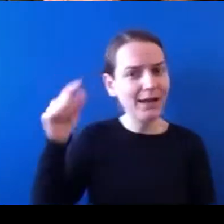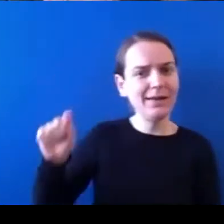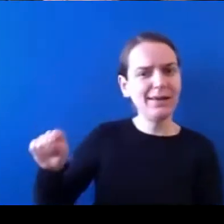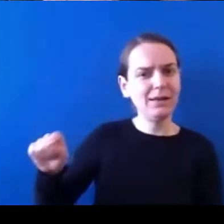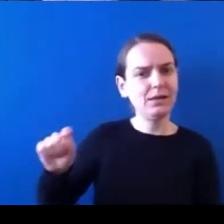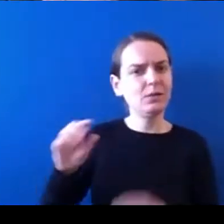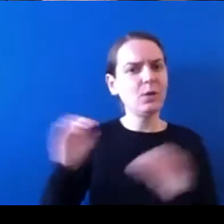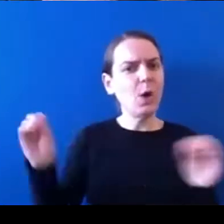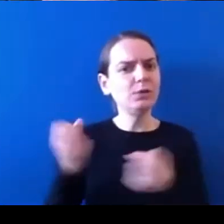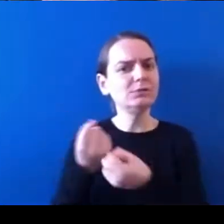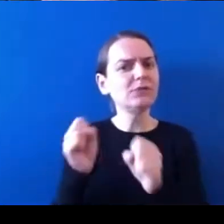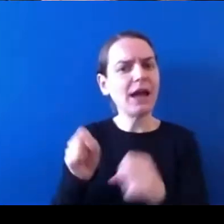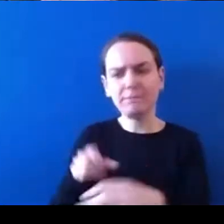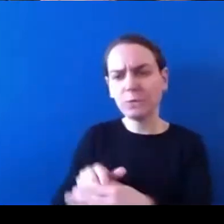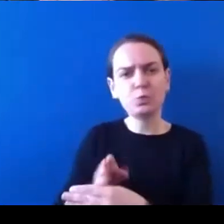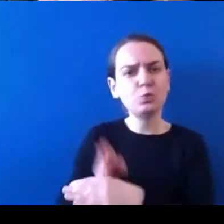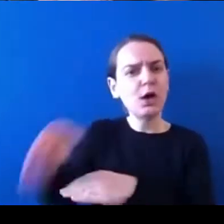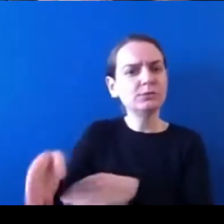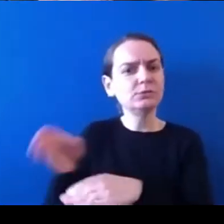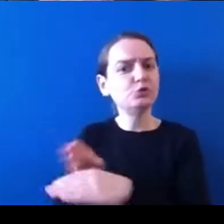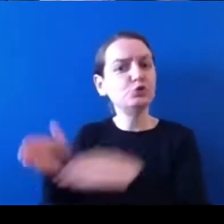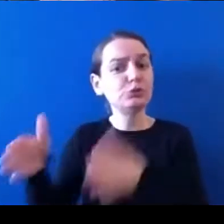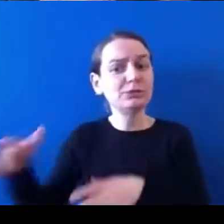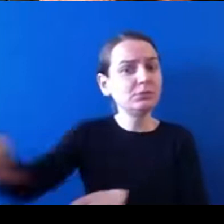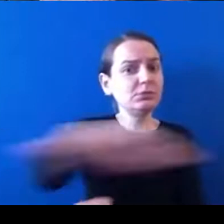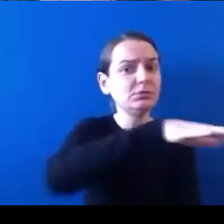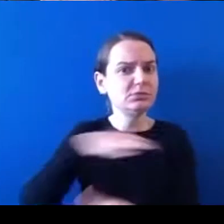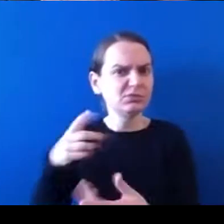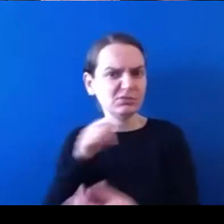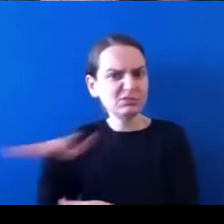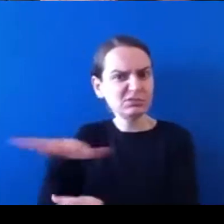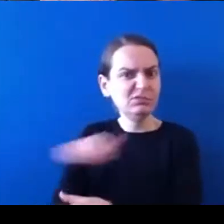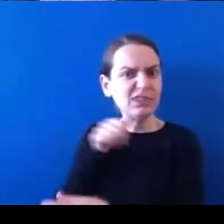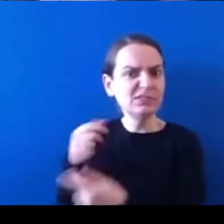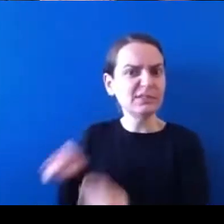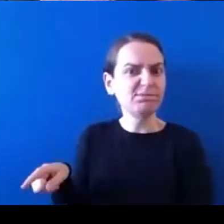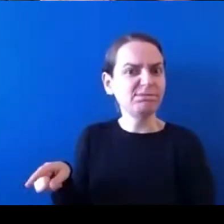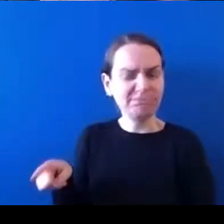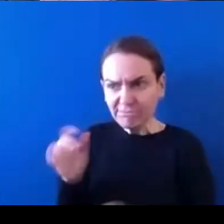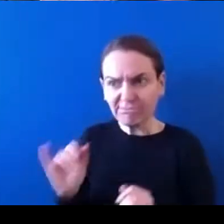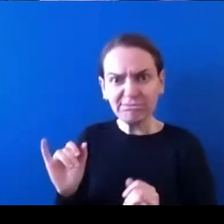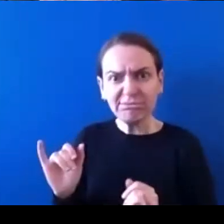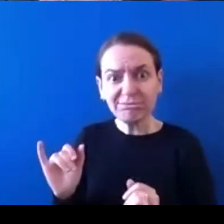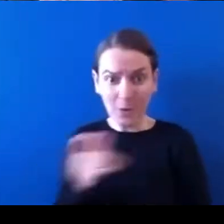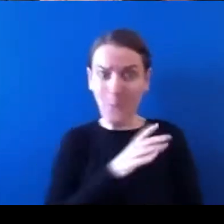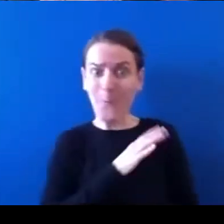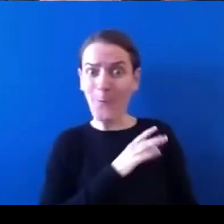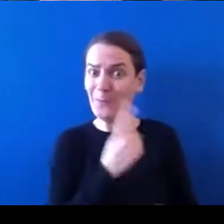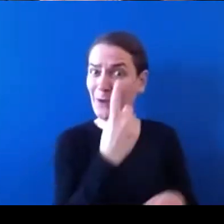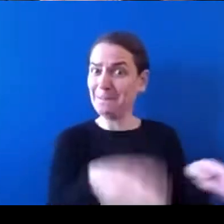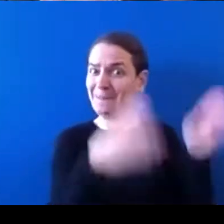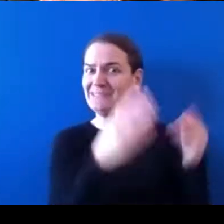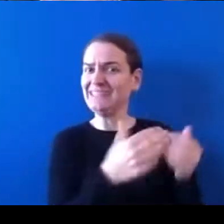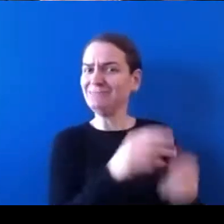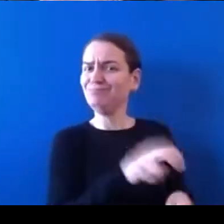the size will impact you in regards to your mobility. Location, something